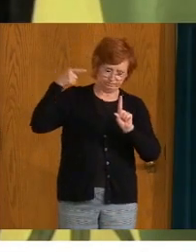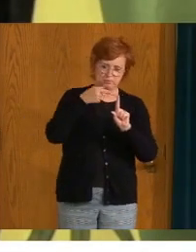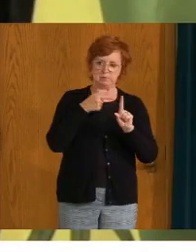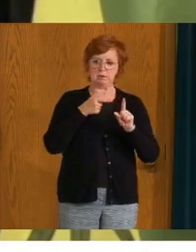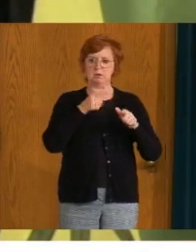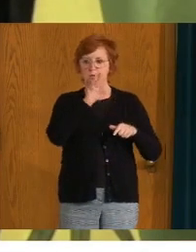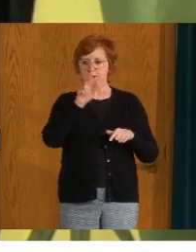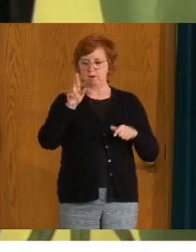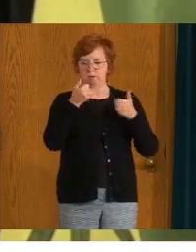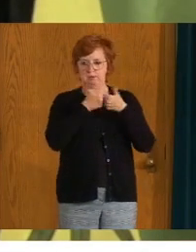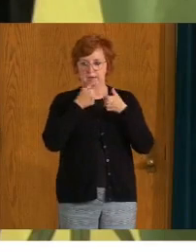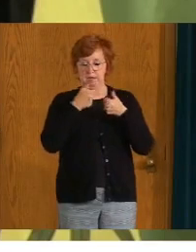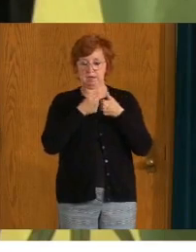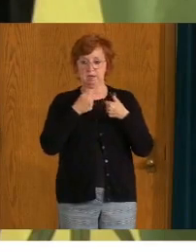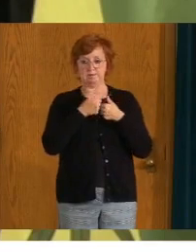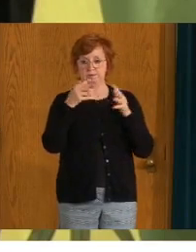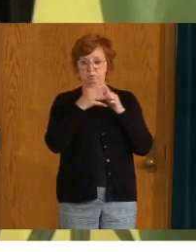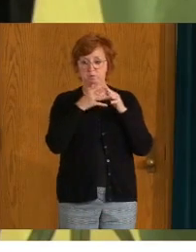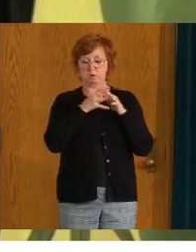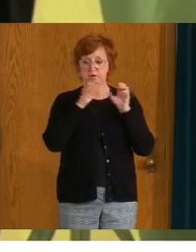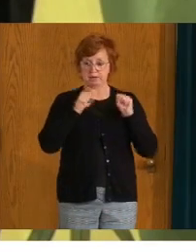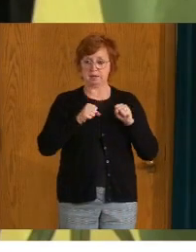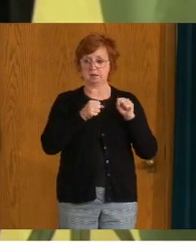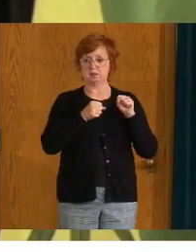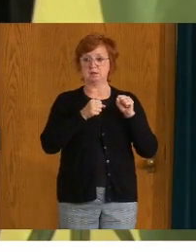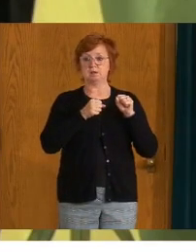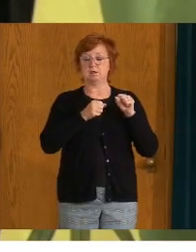to be something that can be safely done?